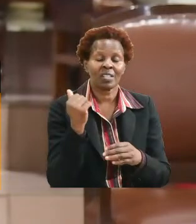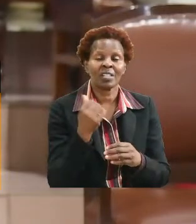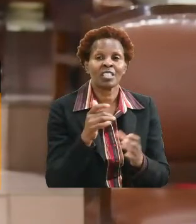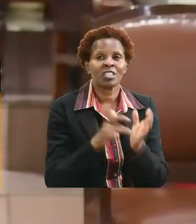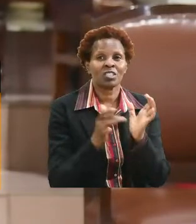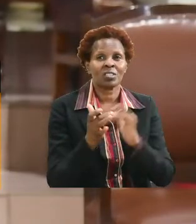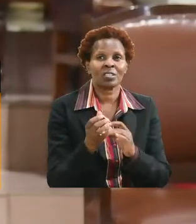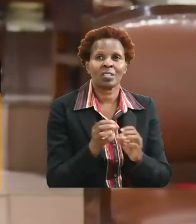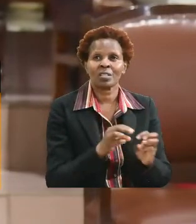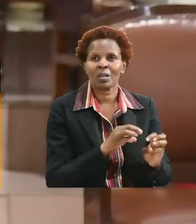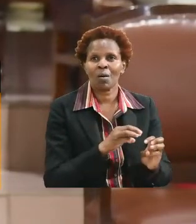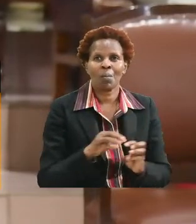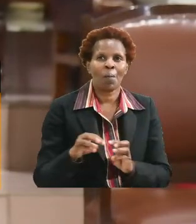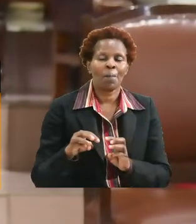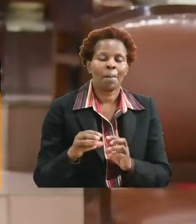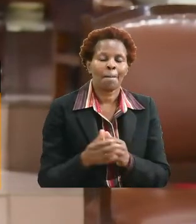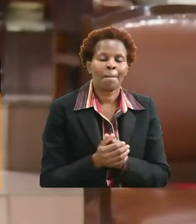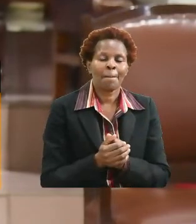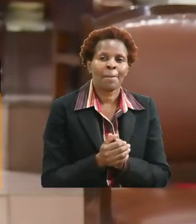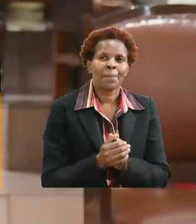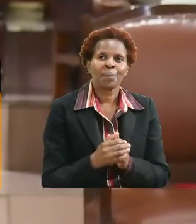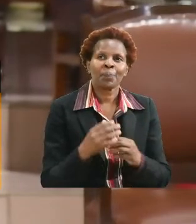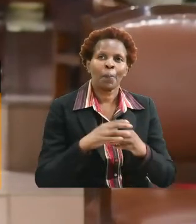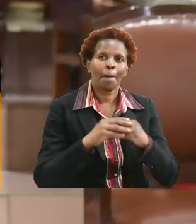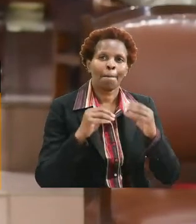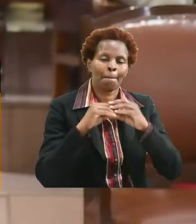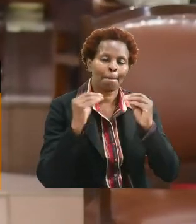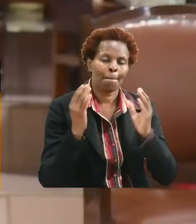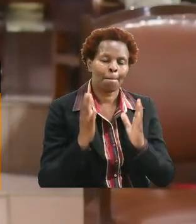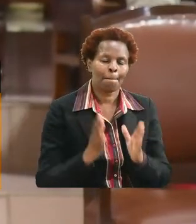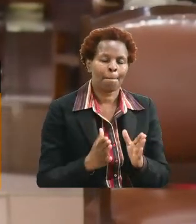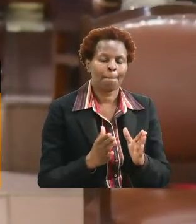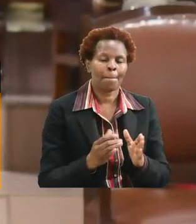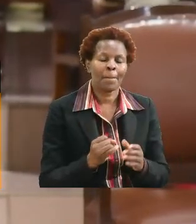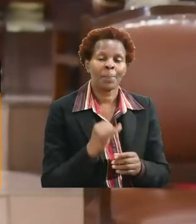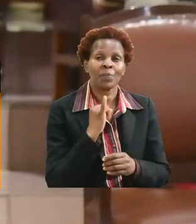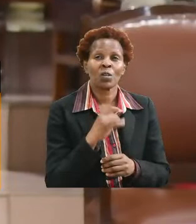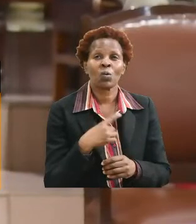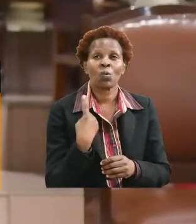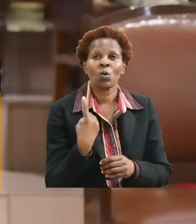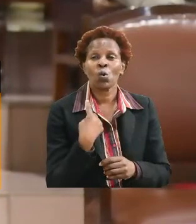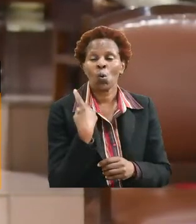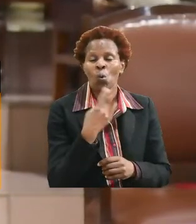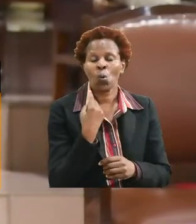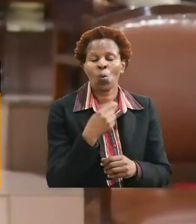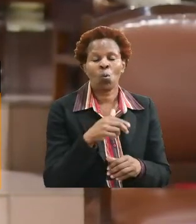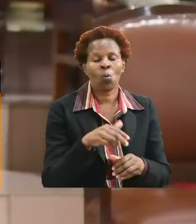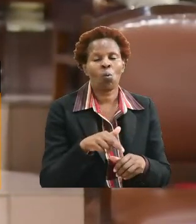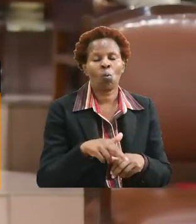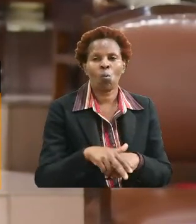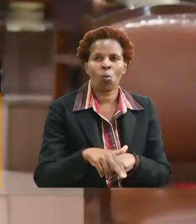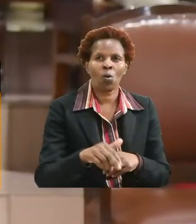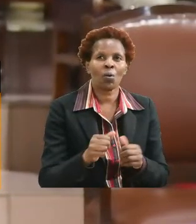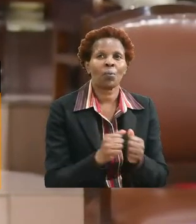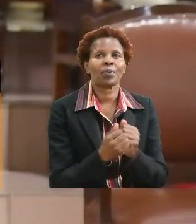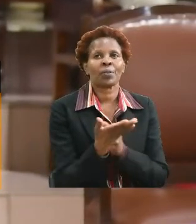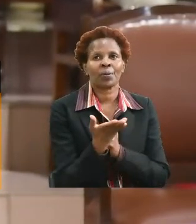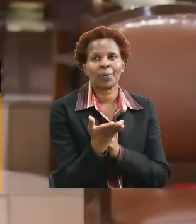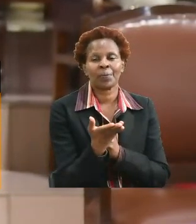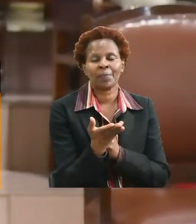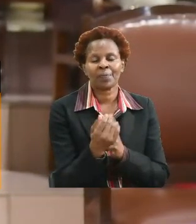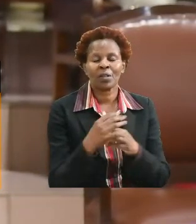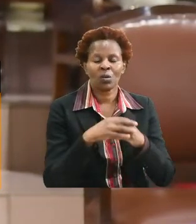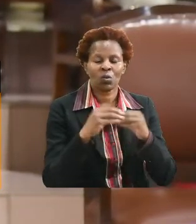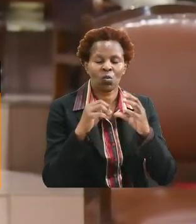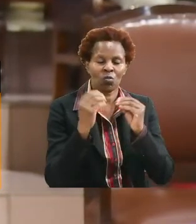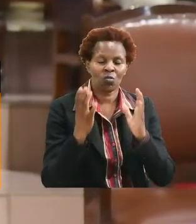Christ. In other words, comforter is a one who walks alongside you. A